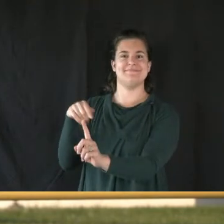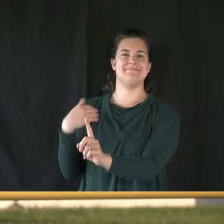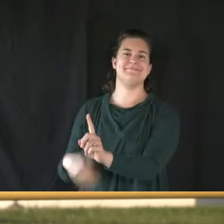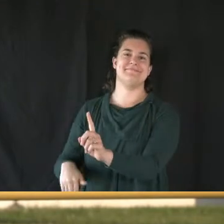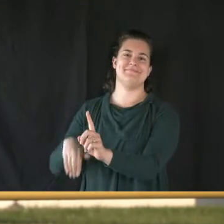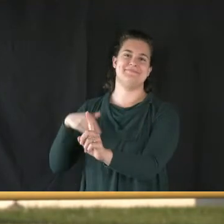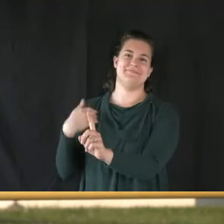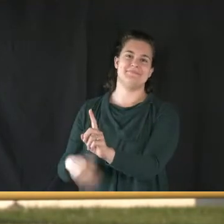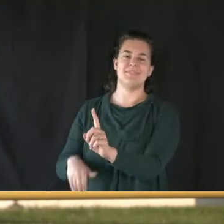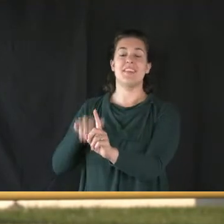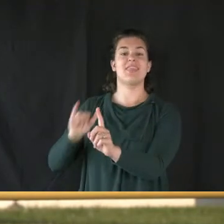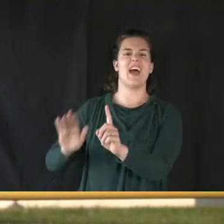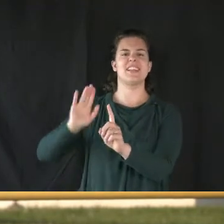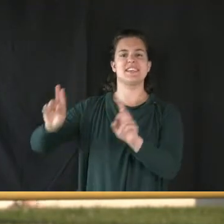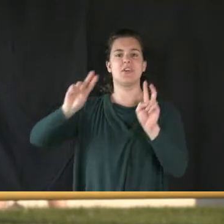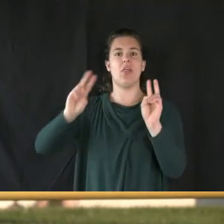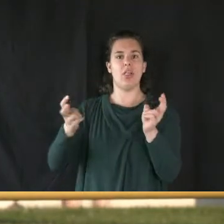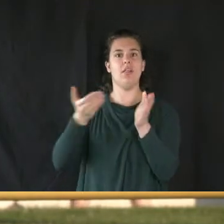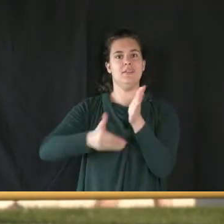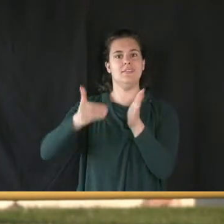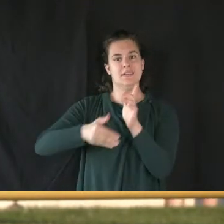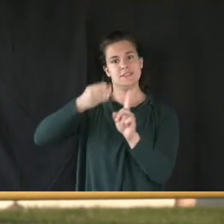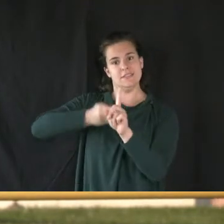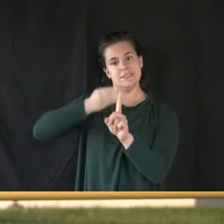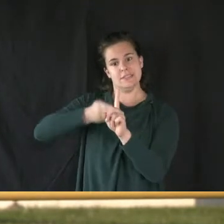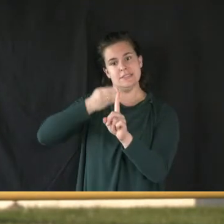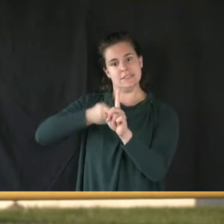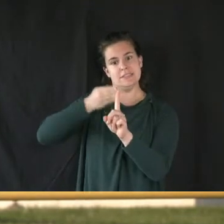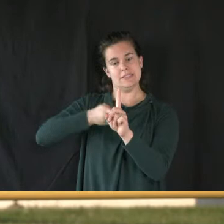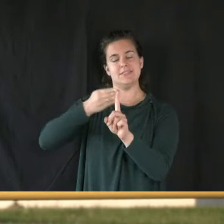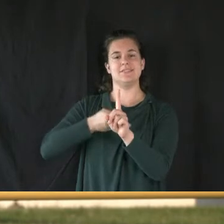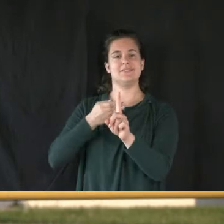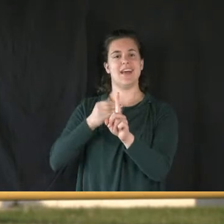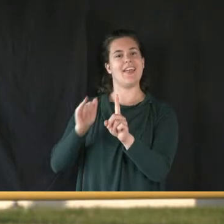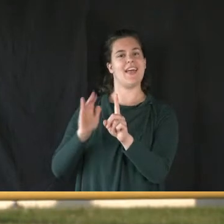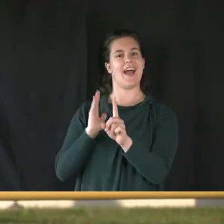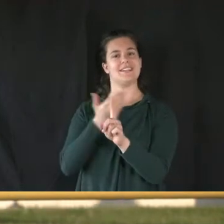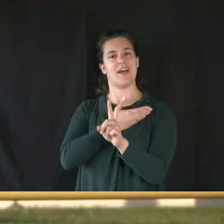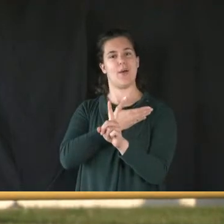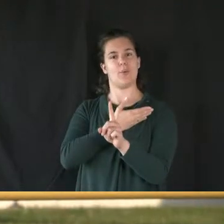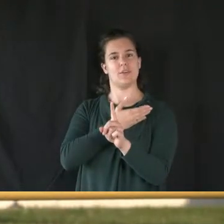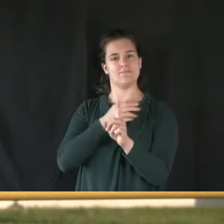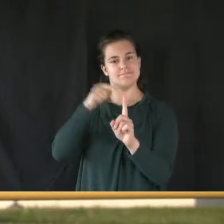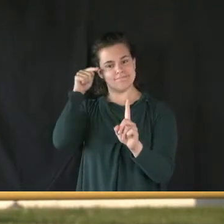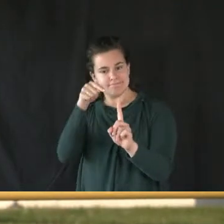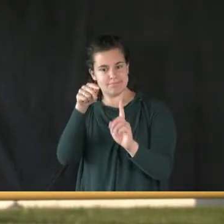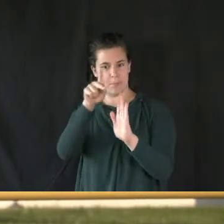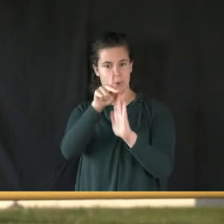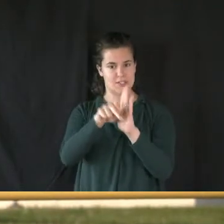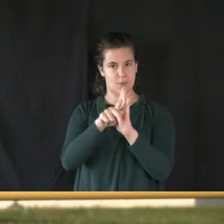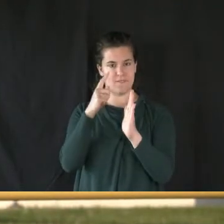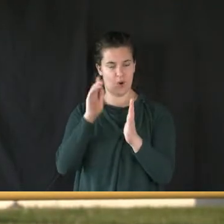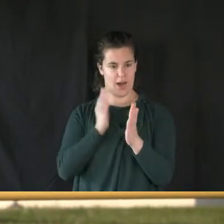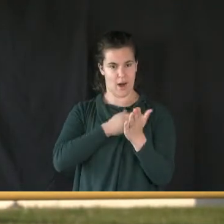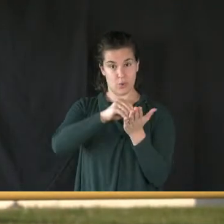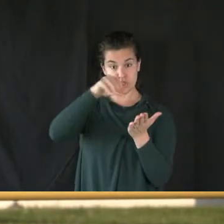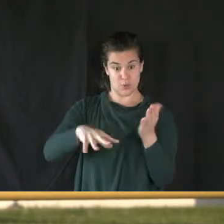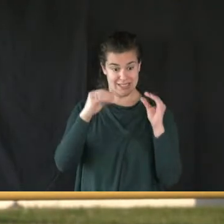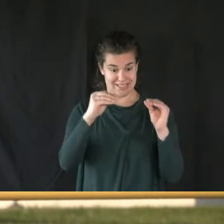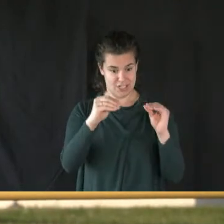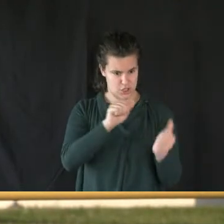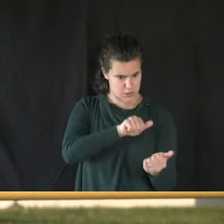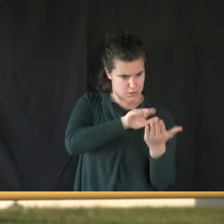consistently repeated and is a core principle in our new strategic plan. He'll